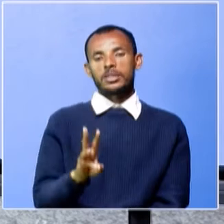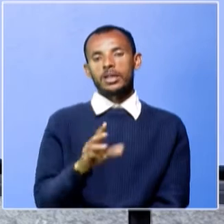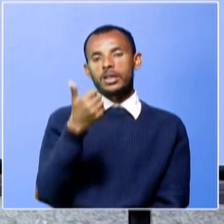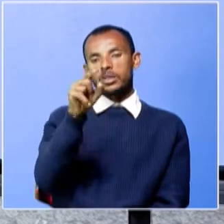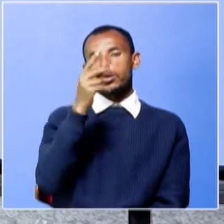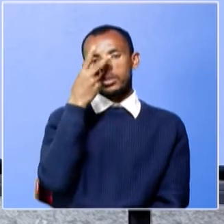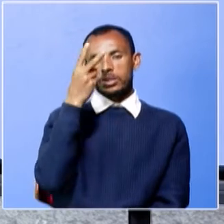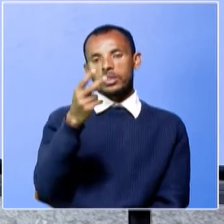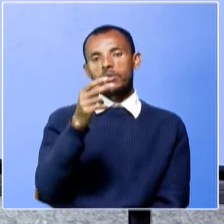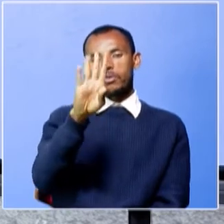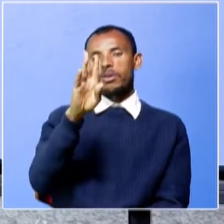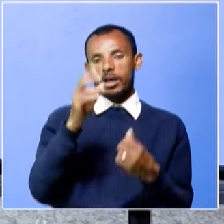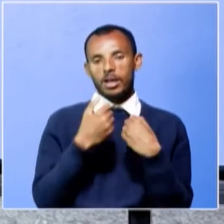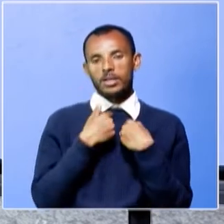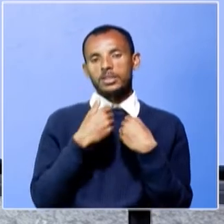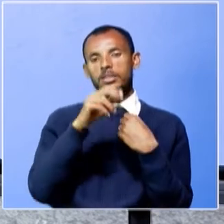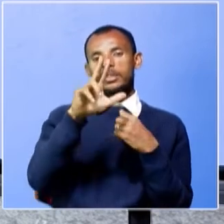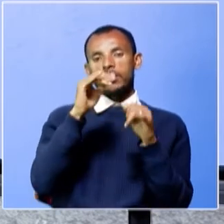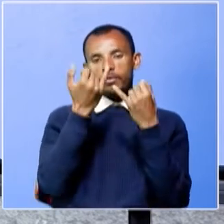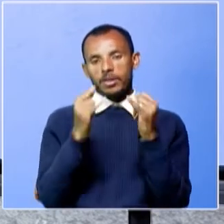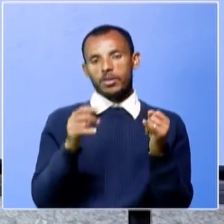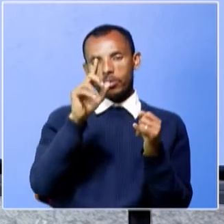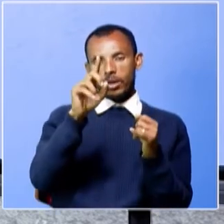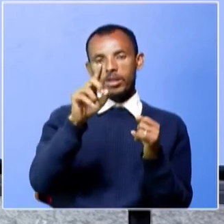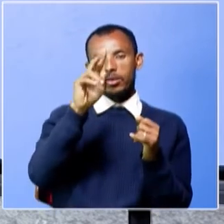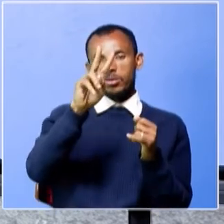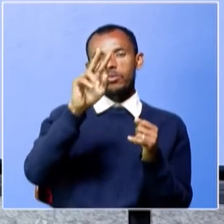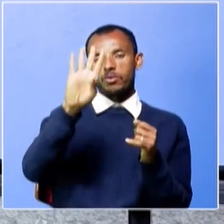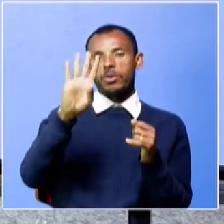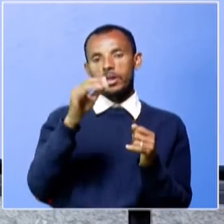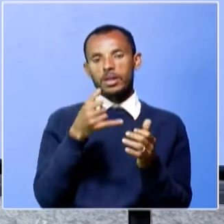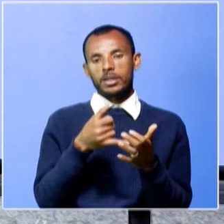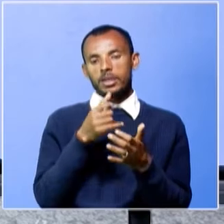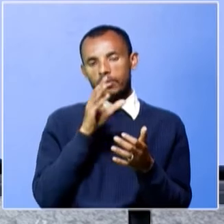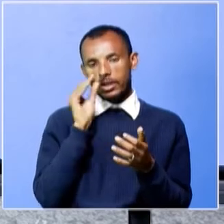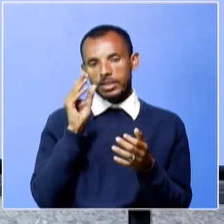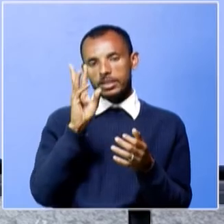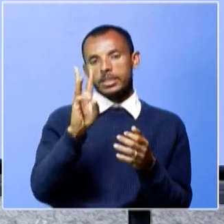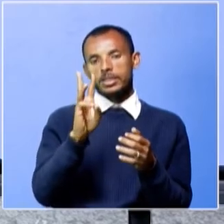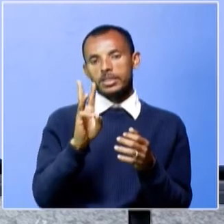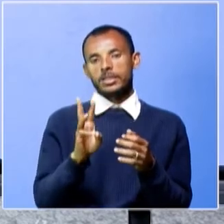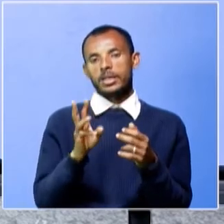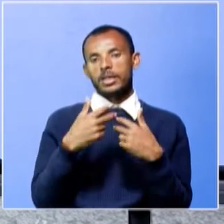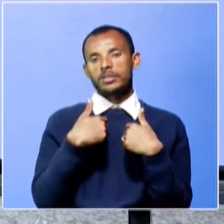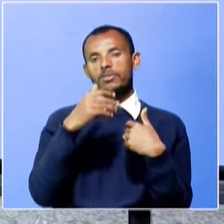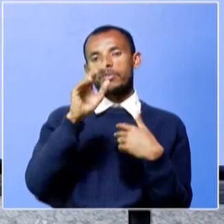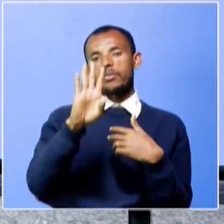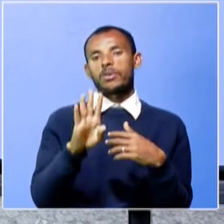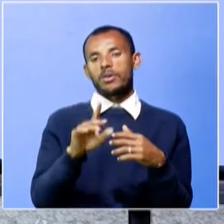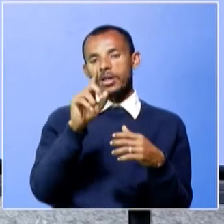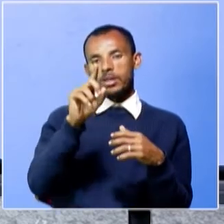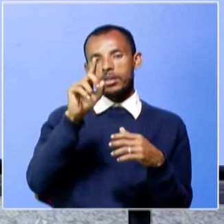can check, 4 has 3 factor, 1, 2, 4 itself, and 6 has 4